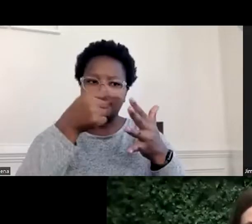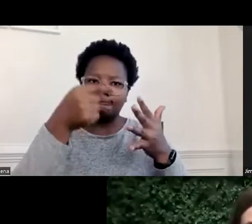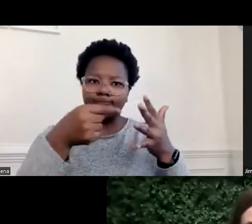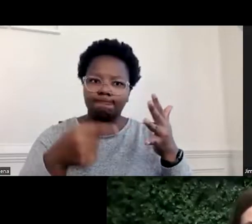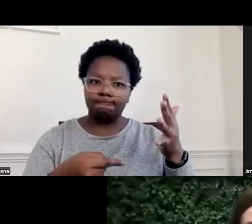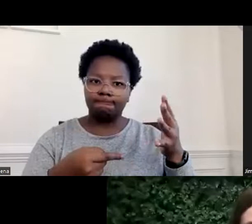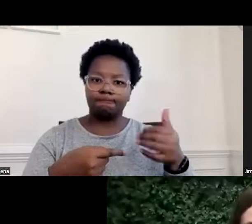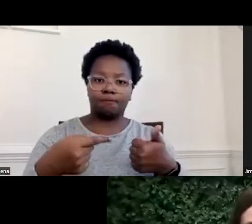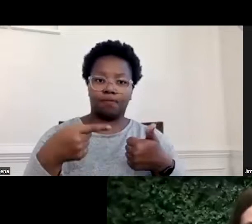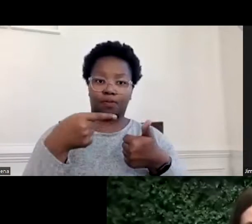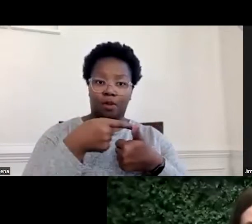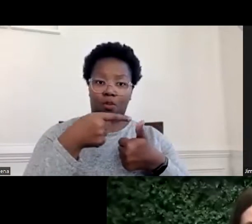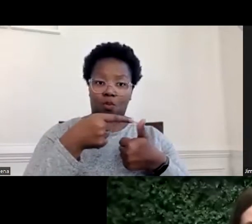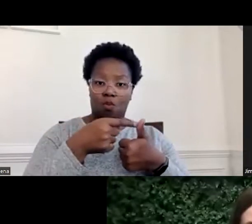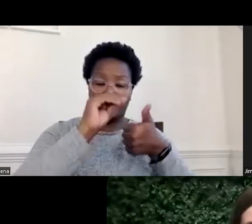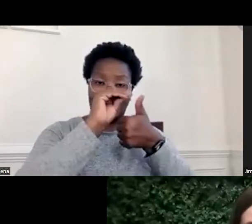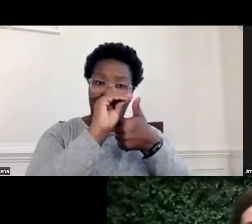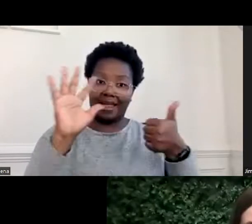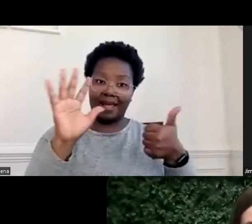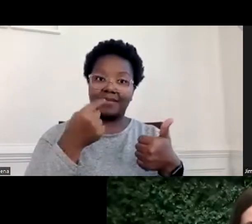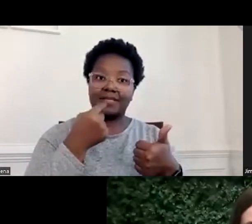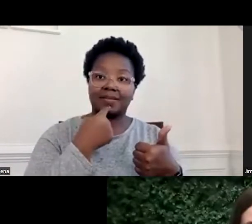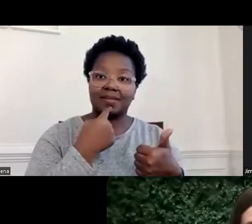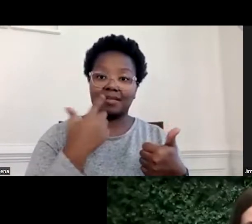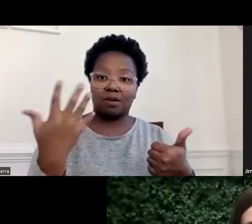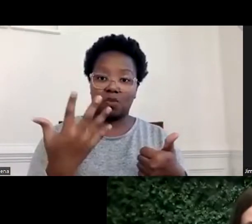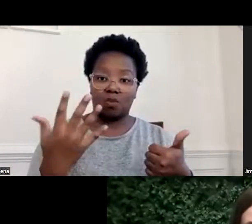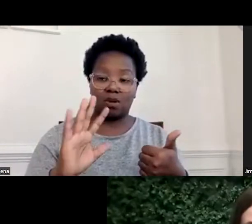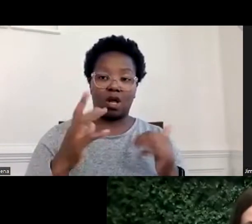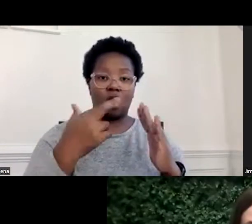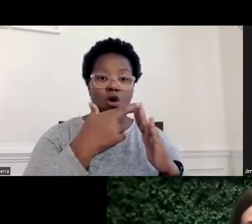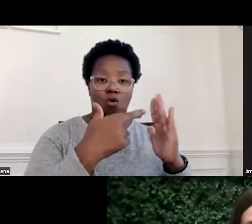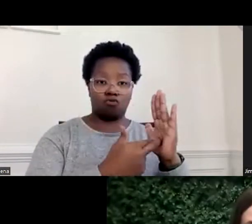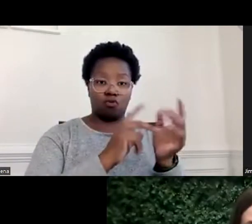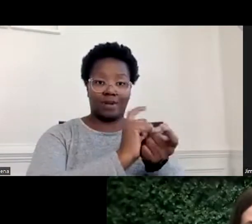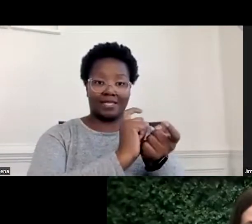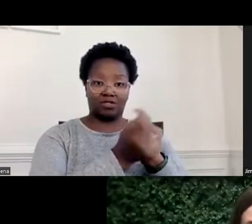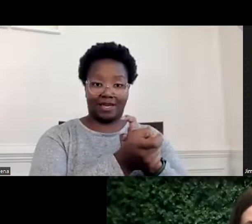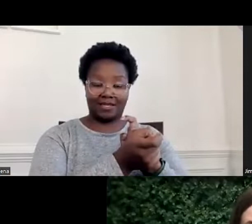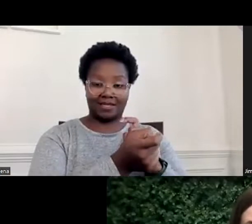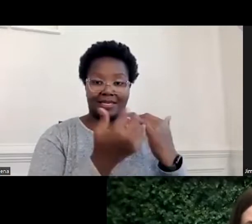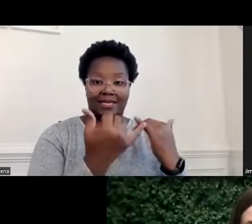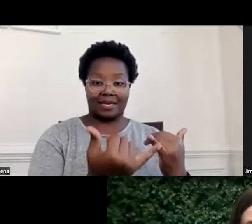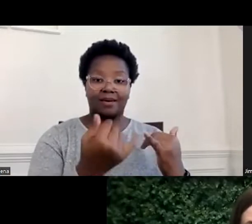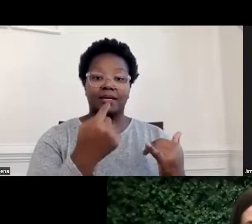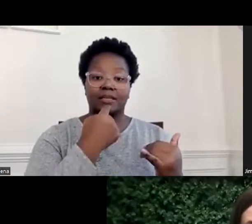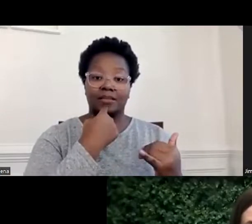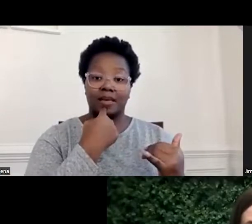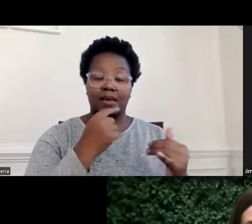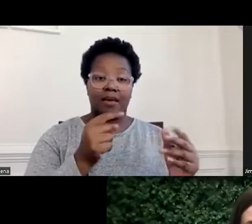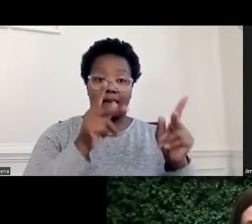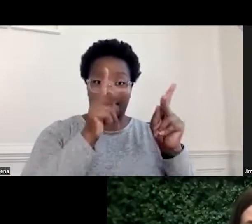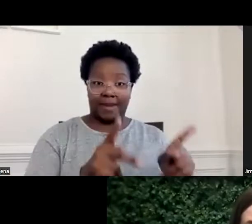So one clarification I see here is that the rule change does state that someone can participate